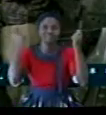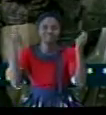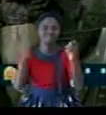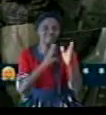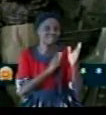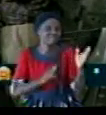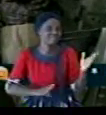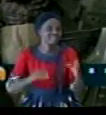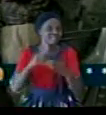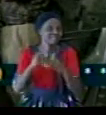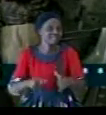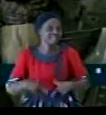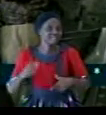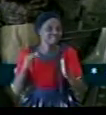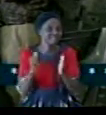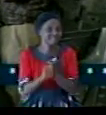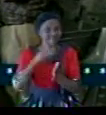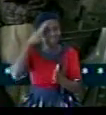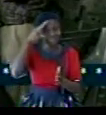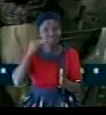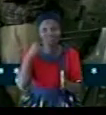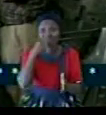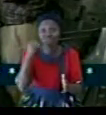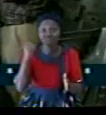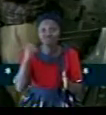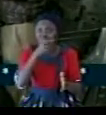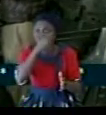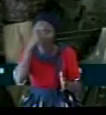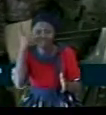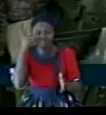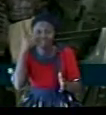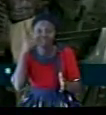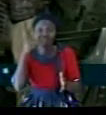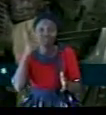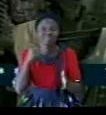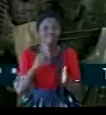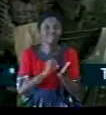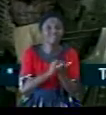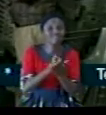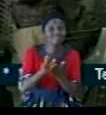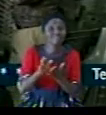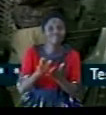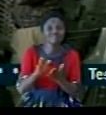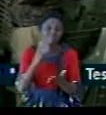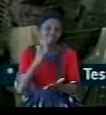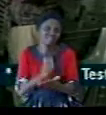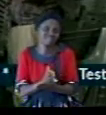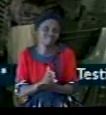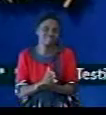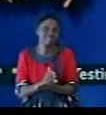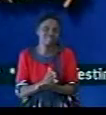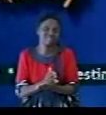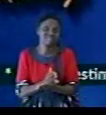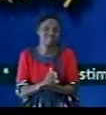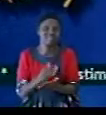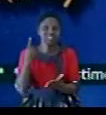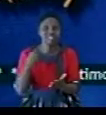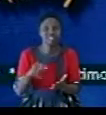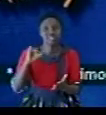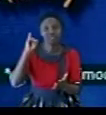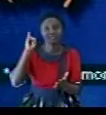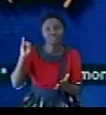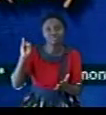that brother whose eyes have been scratching him for some years now. The scratching